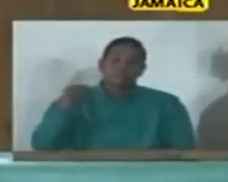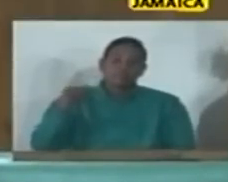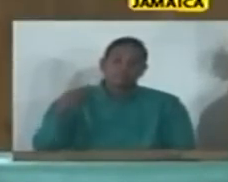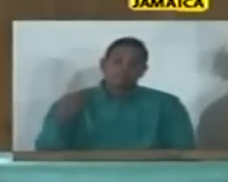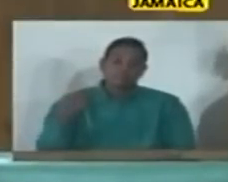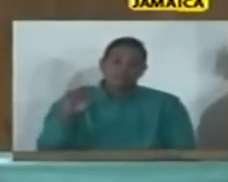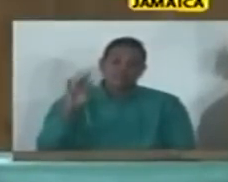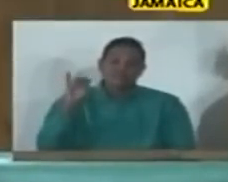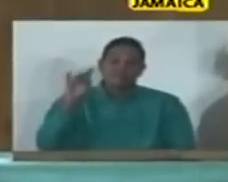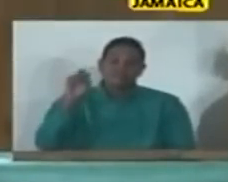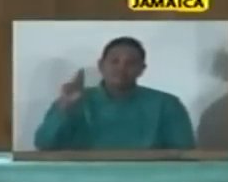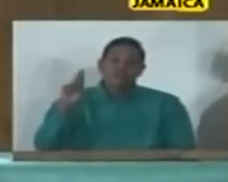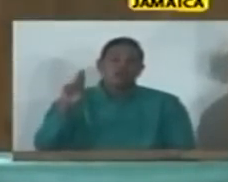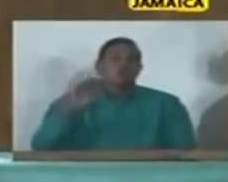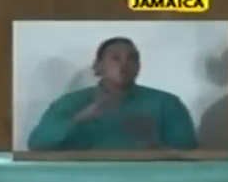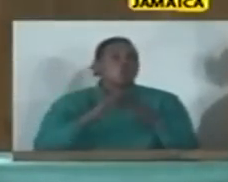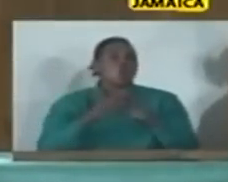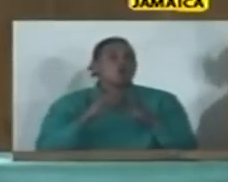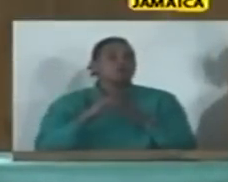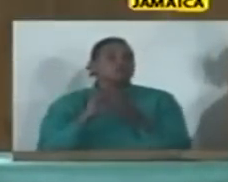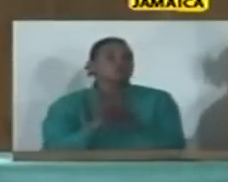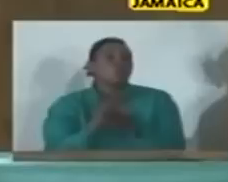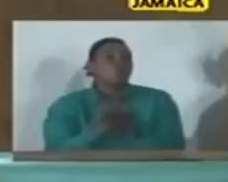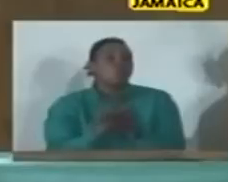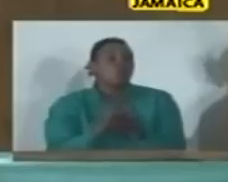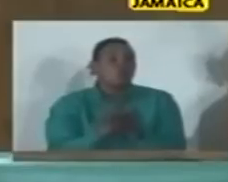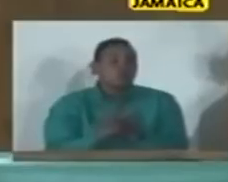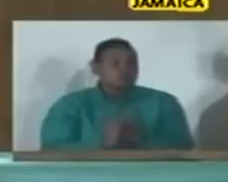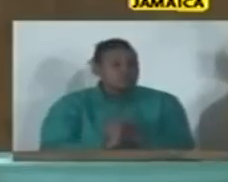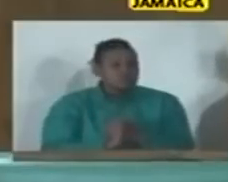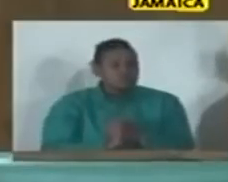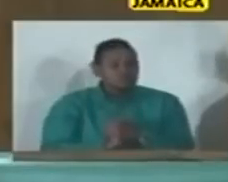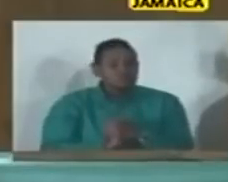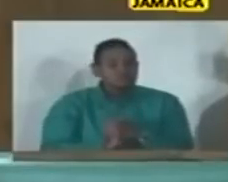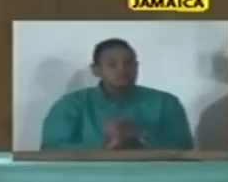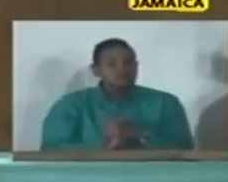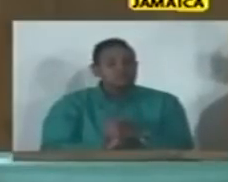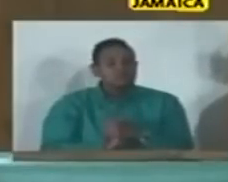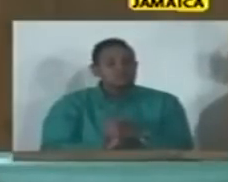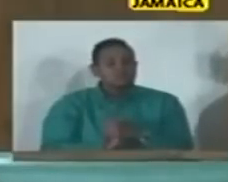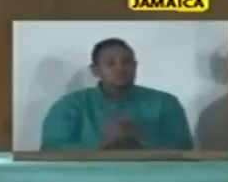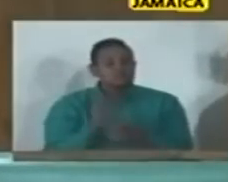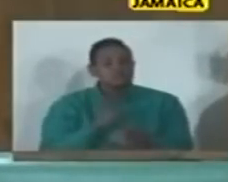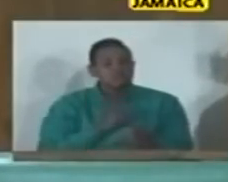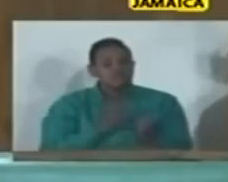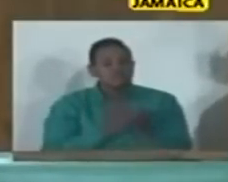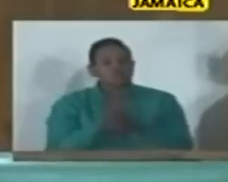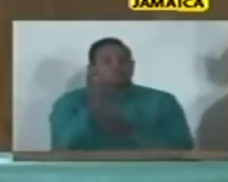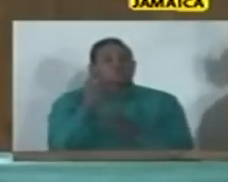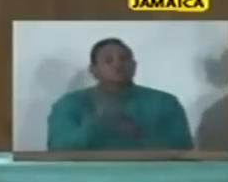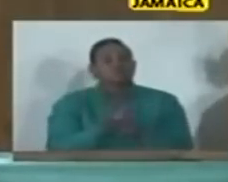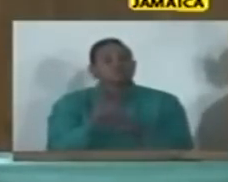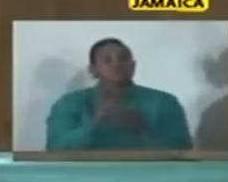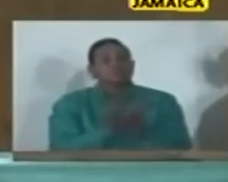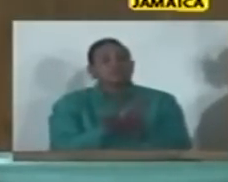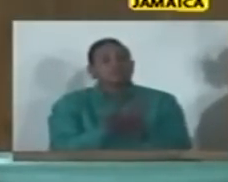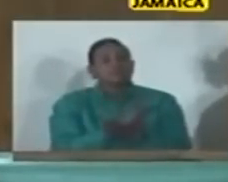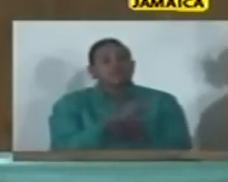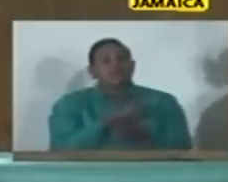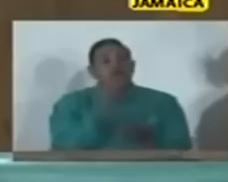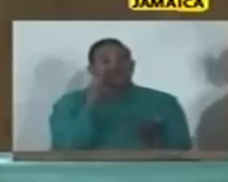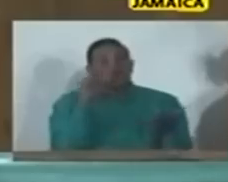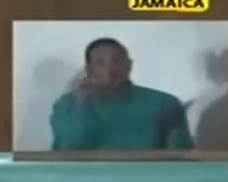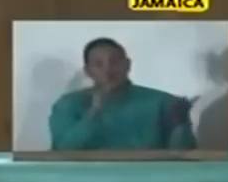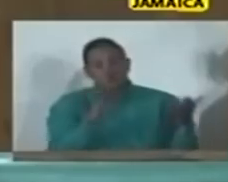clubs in schools. And I wondered, I have gone through the ministry paper and taken a cursory glance of